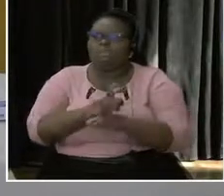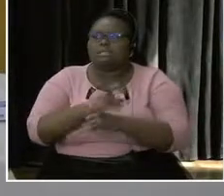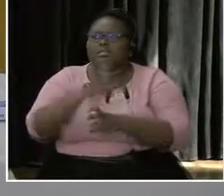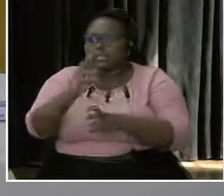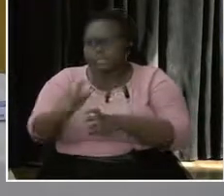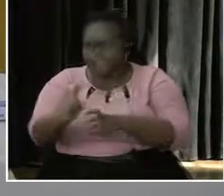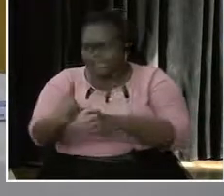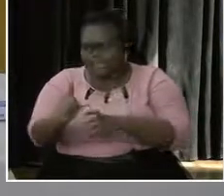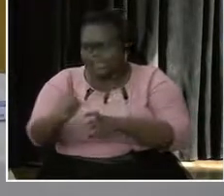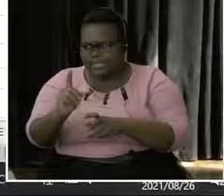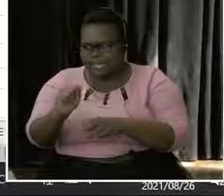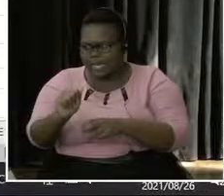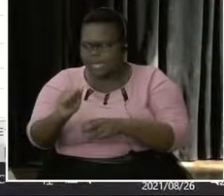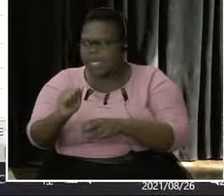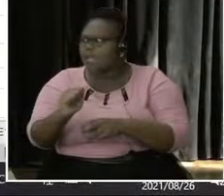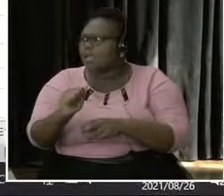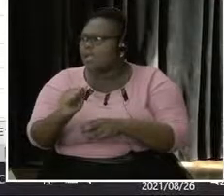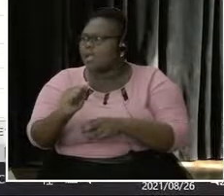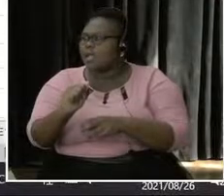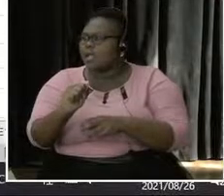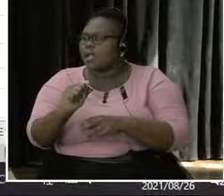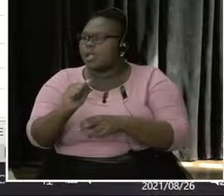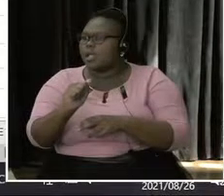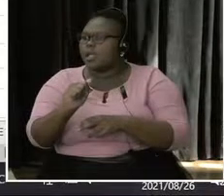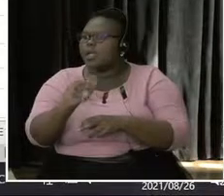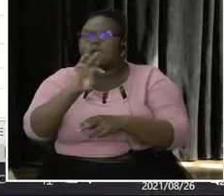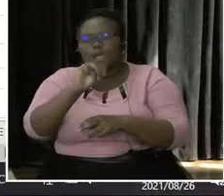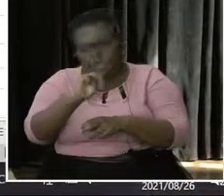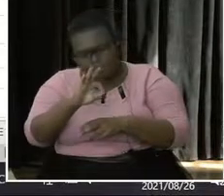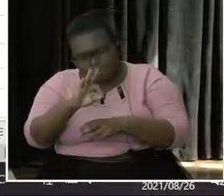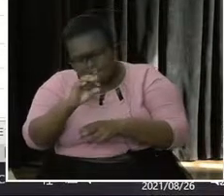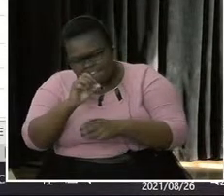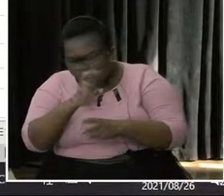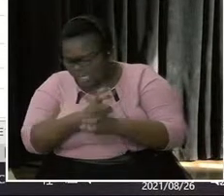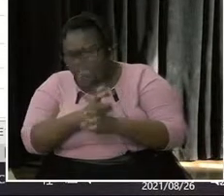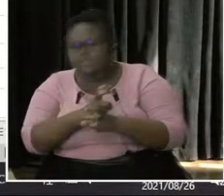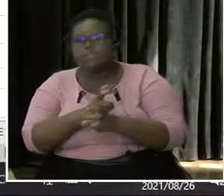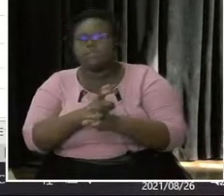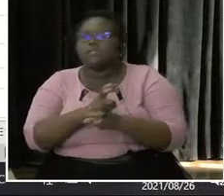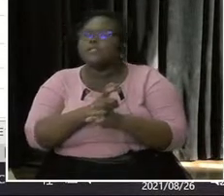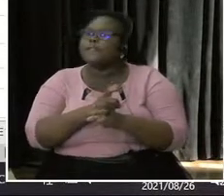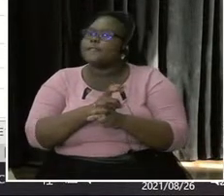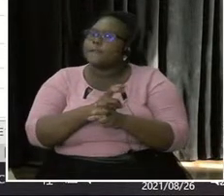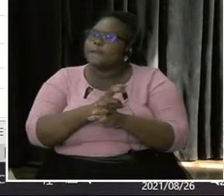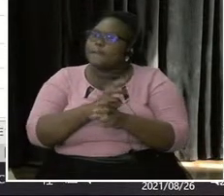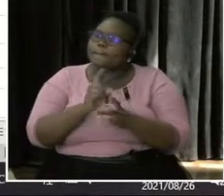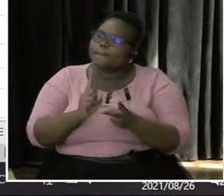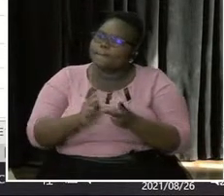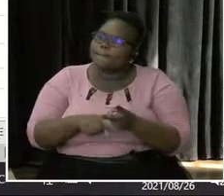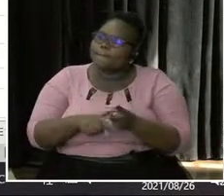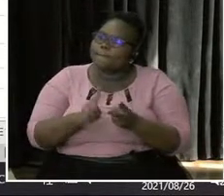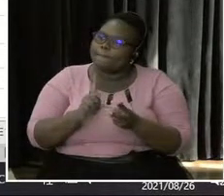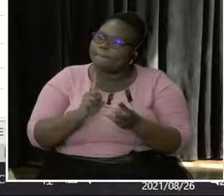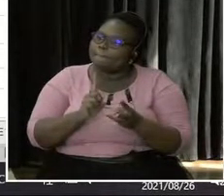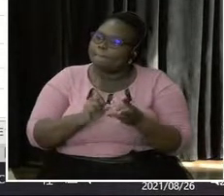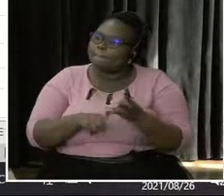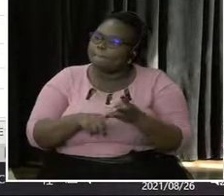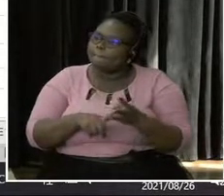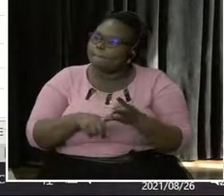against. Chair, the MF is against. The MF is against.